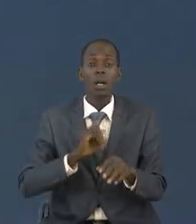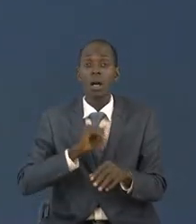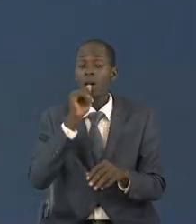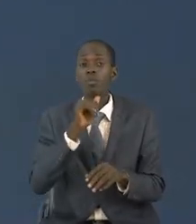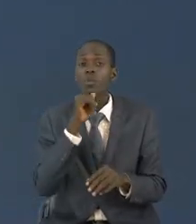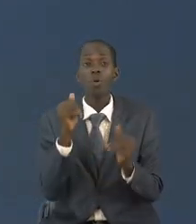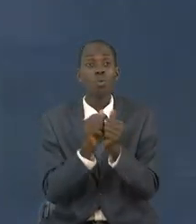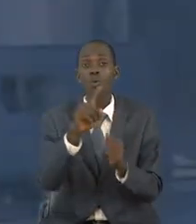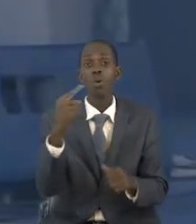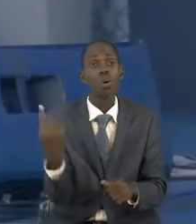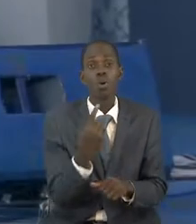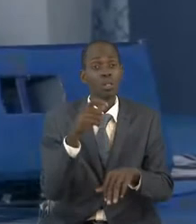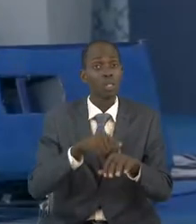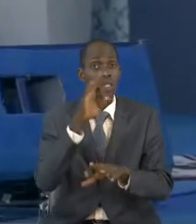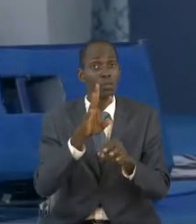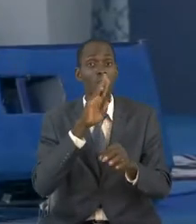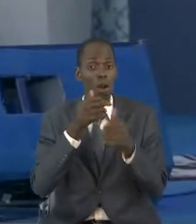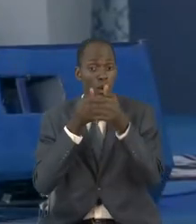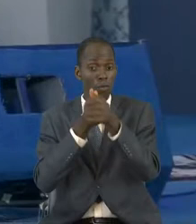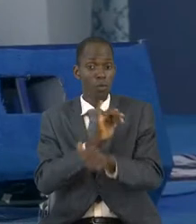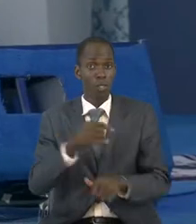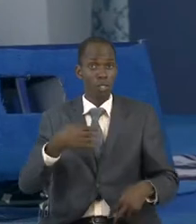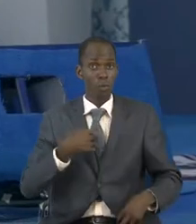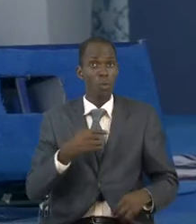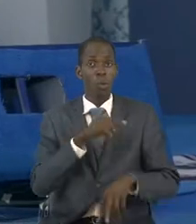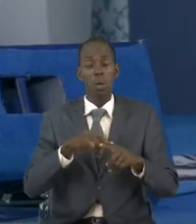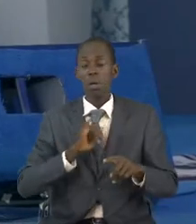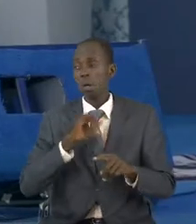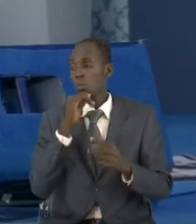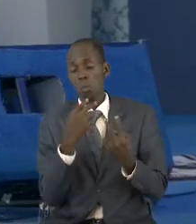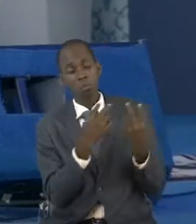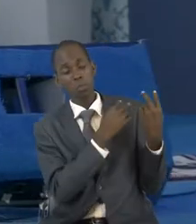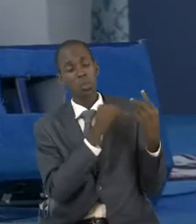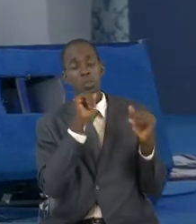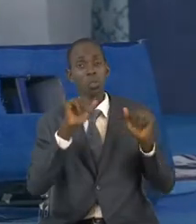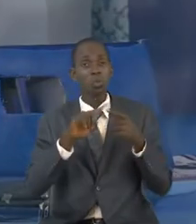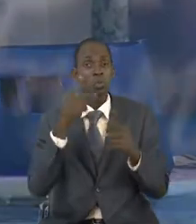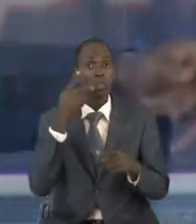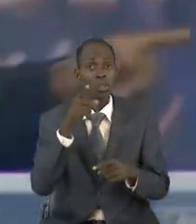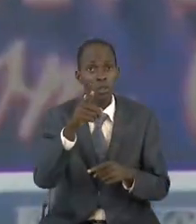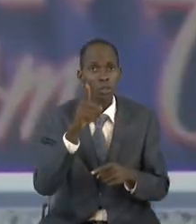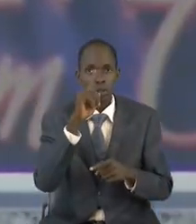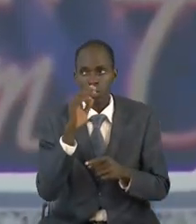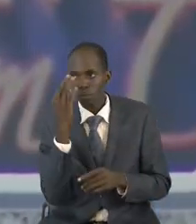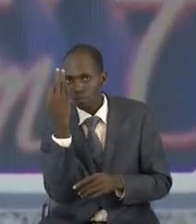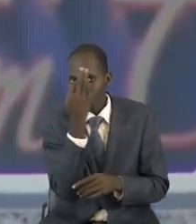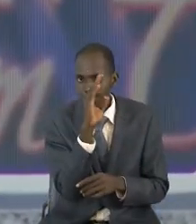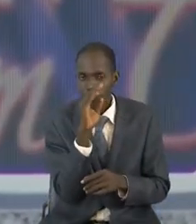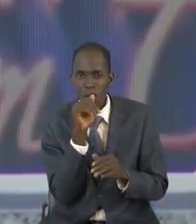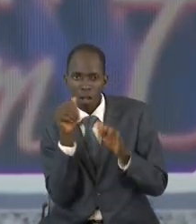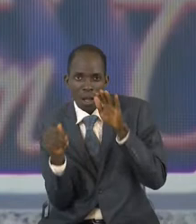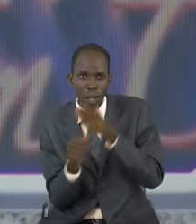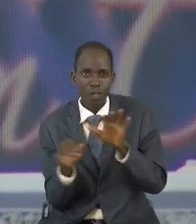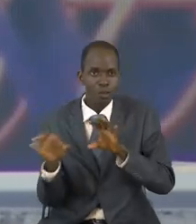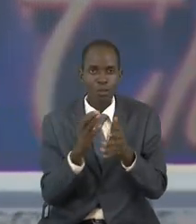If you are following me, when I am not looking, when I'm not able to see you, you will dodge and you'll go and do something. But